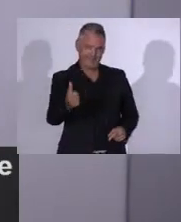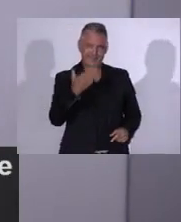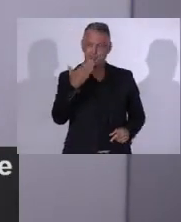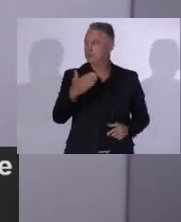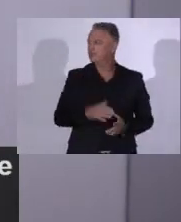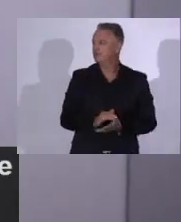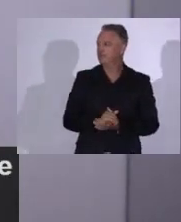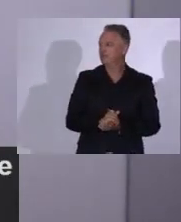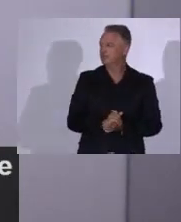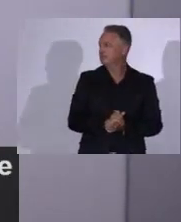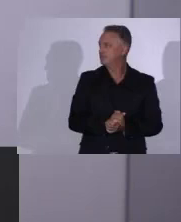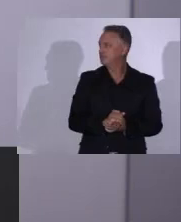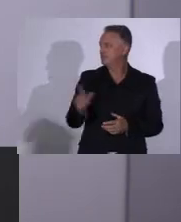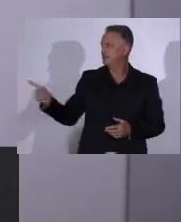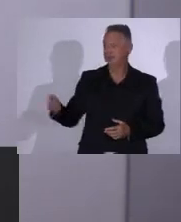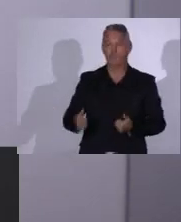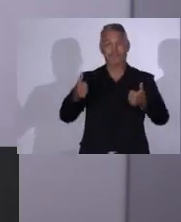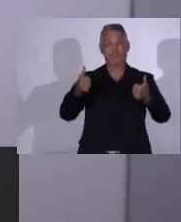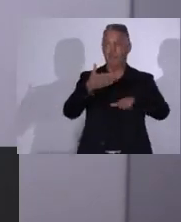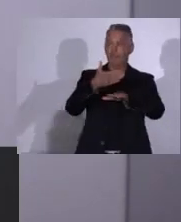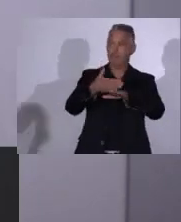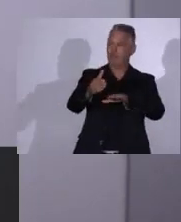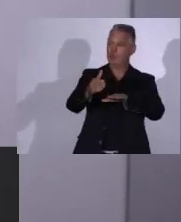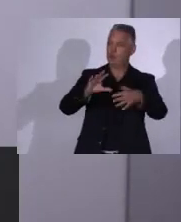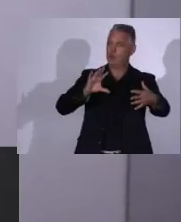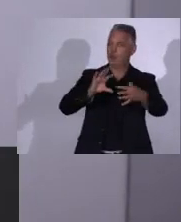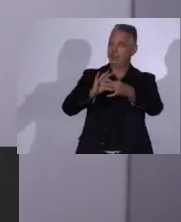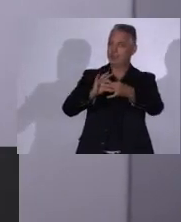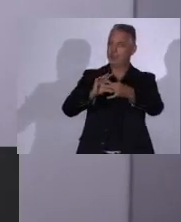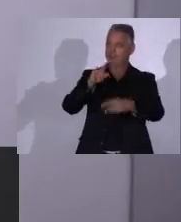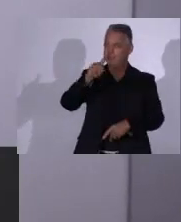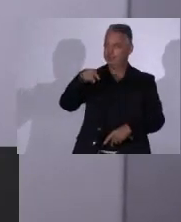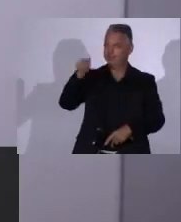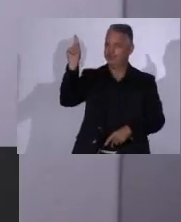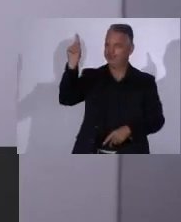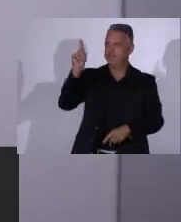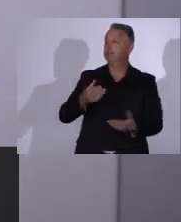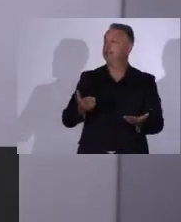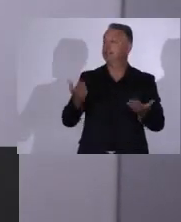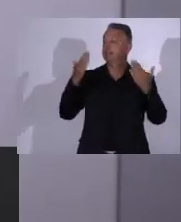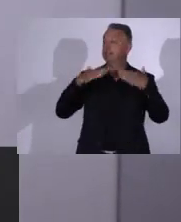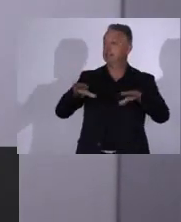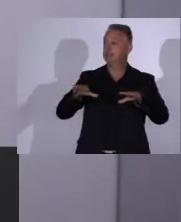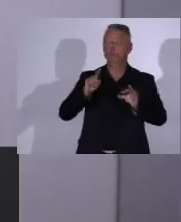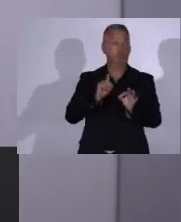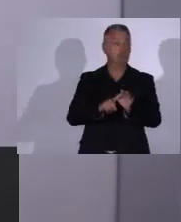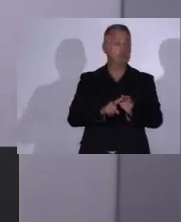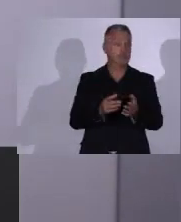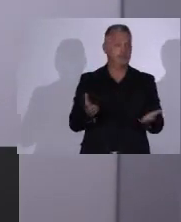much. Fabulous new connection. Good. Next question.